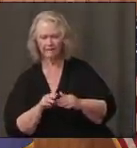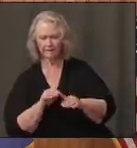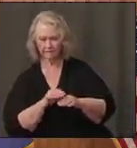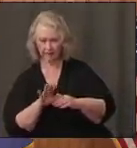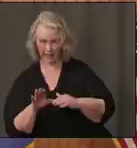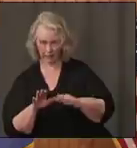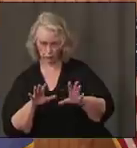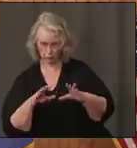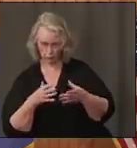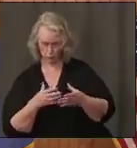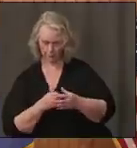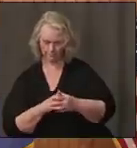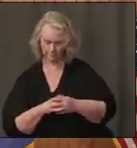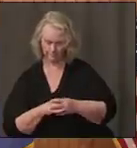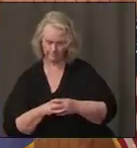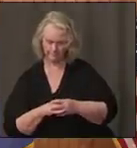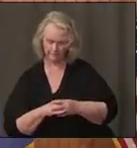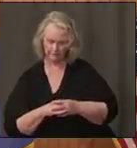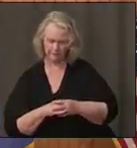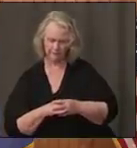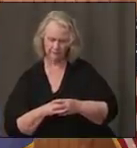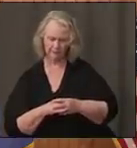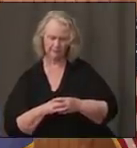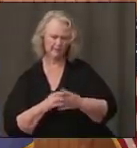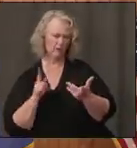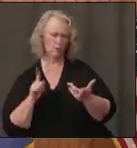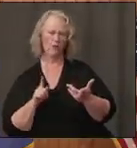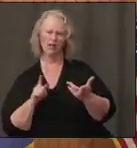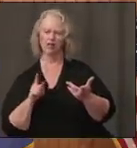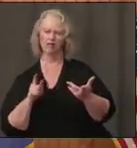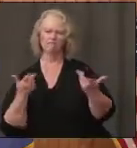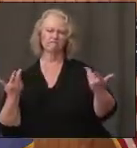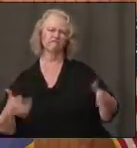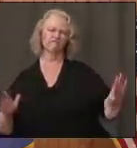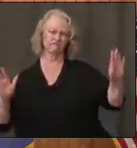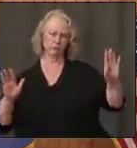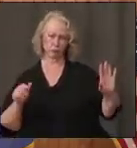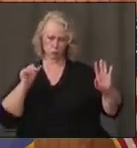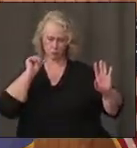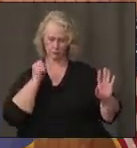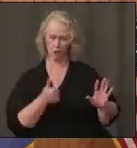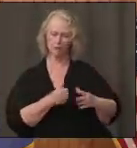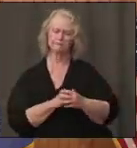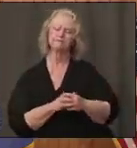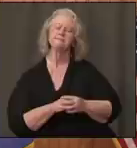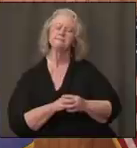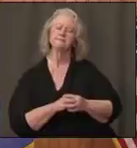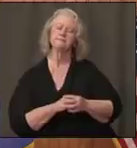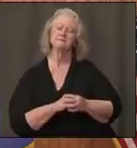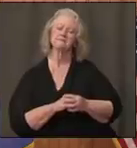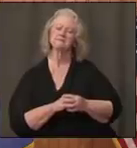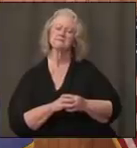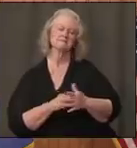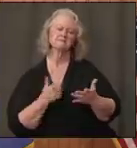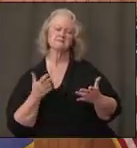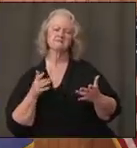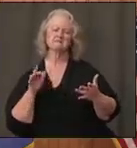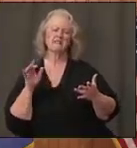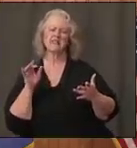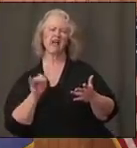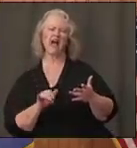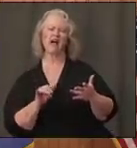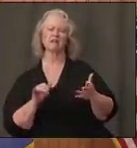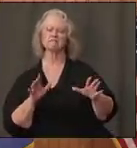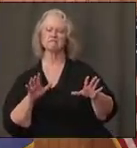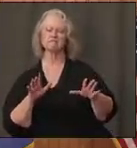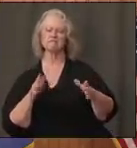Reopen Connecticut advisory group that will be disbanding tomorrow. Can you explain to me the nature of that disbanding and